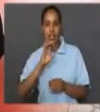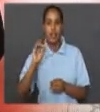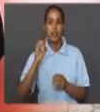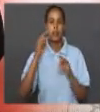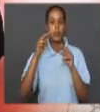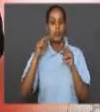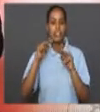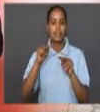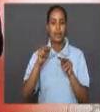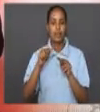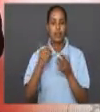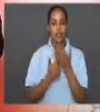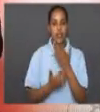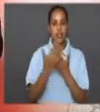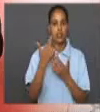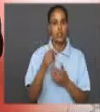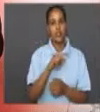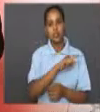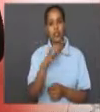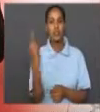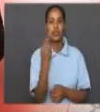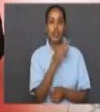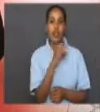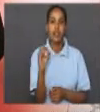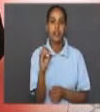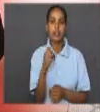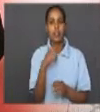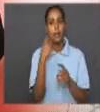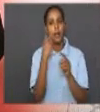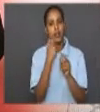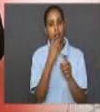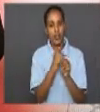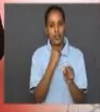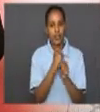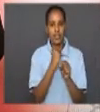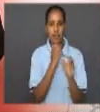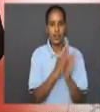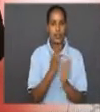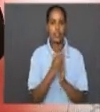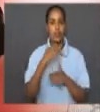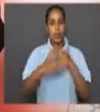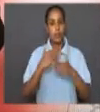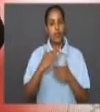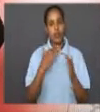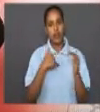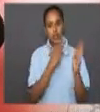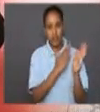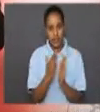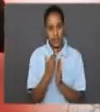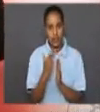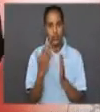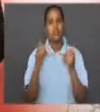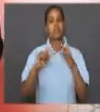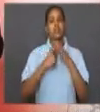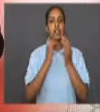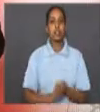Perspex. We will discuss their uses and their manufacturing process. If you are ready, students, we